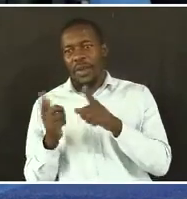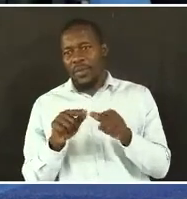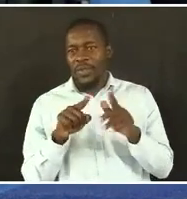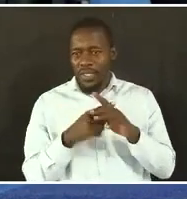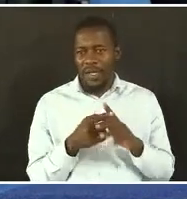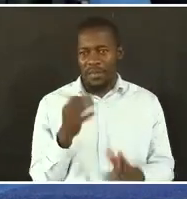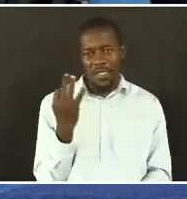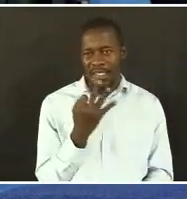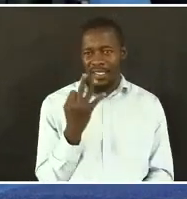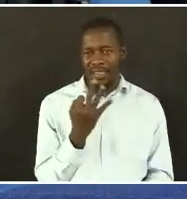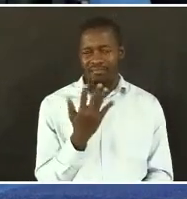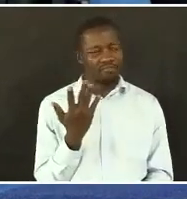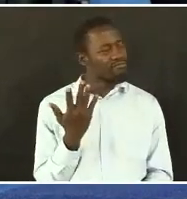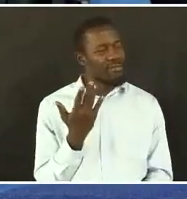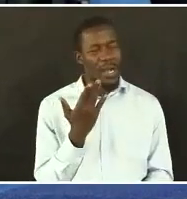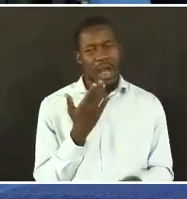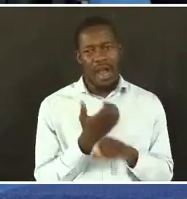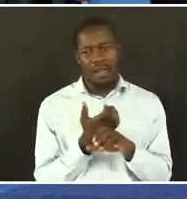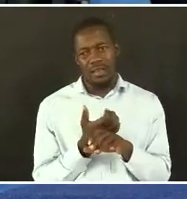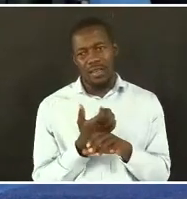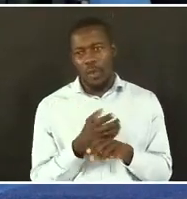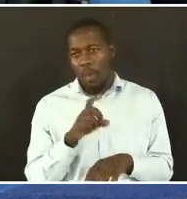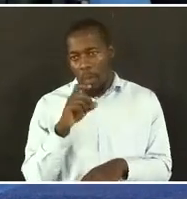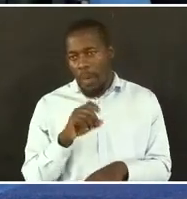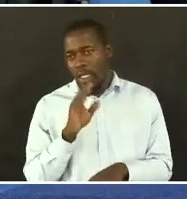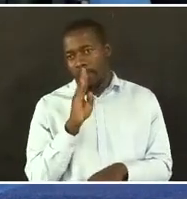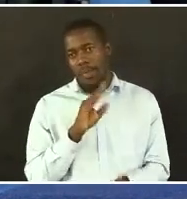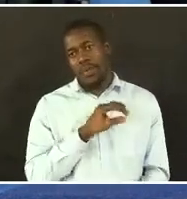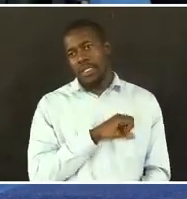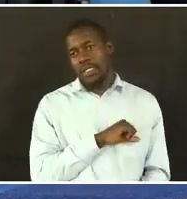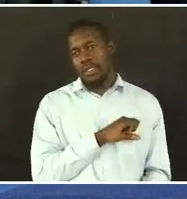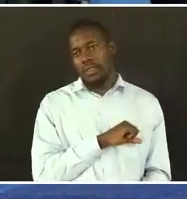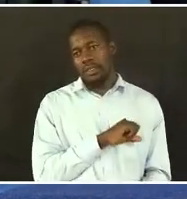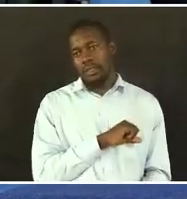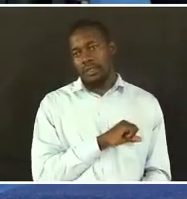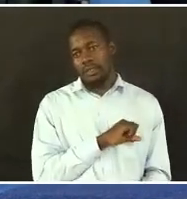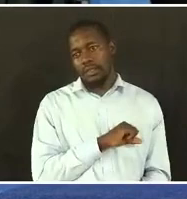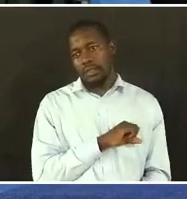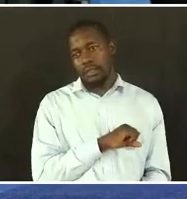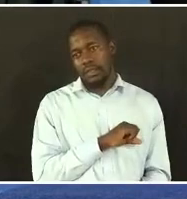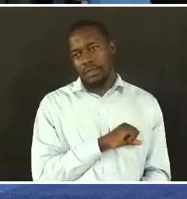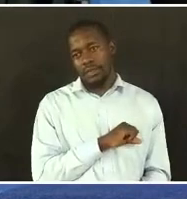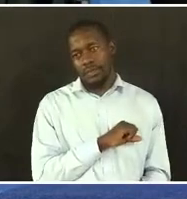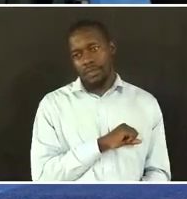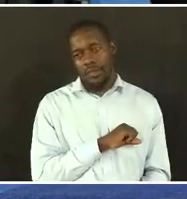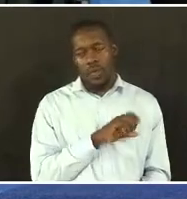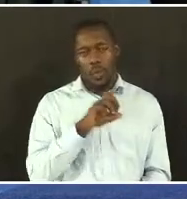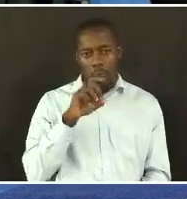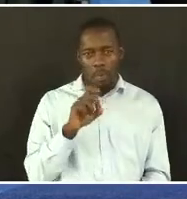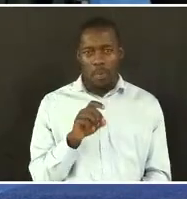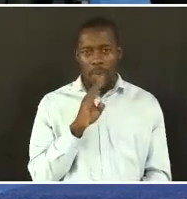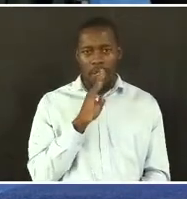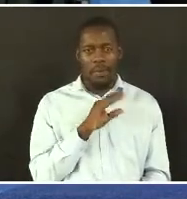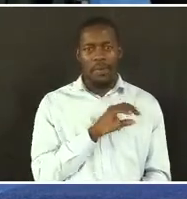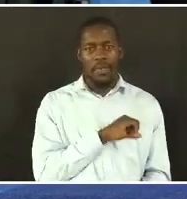care, if you can be patient, actually. You know, some of these people just need someone to sit with them. You're